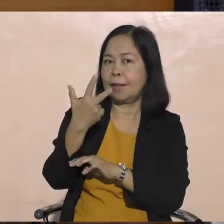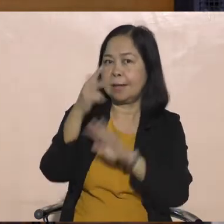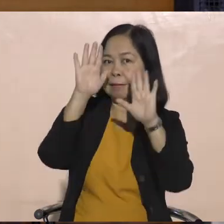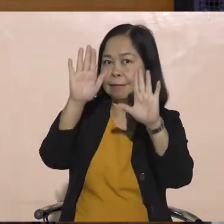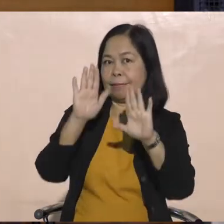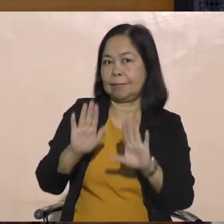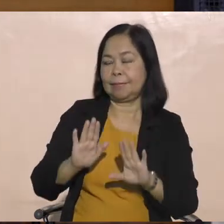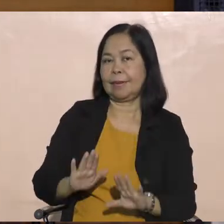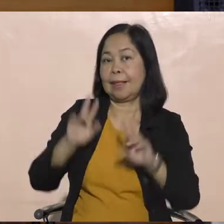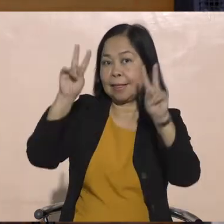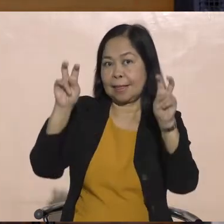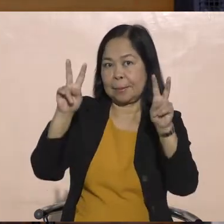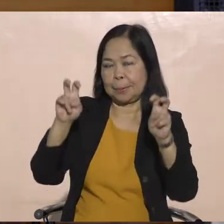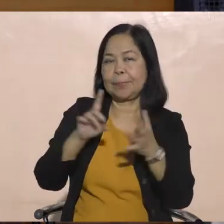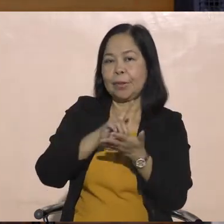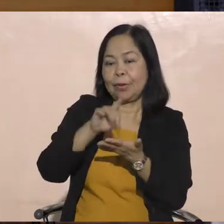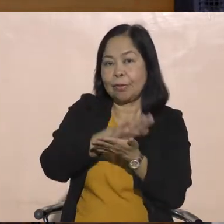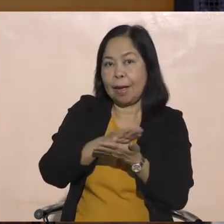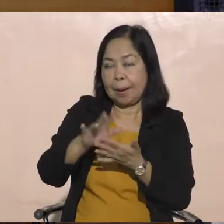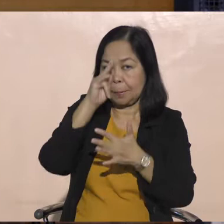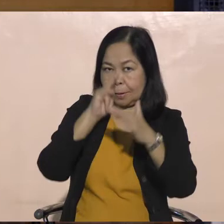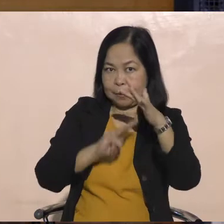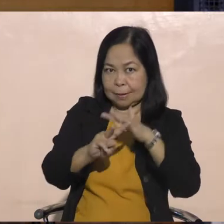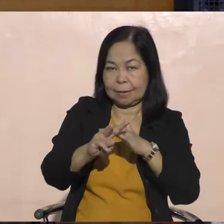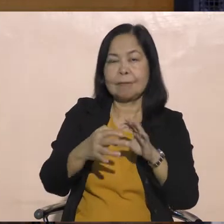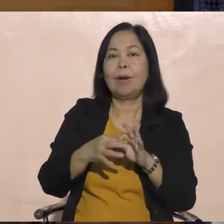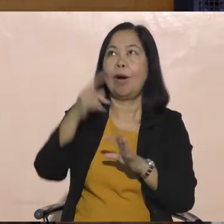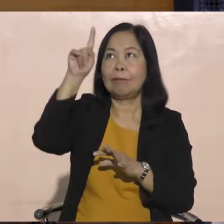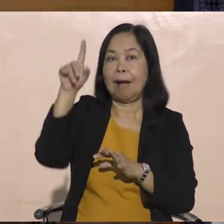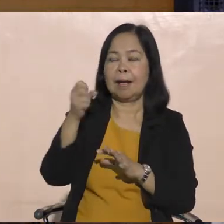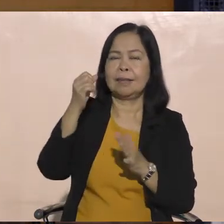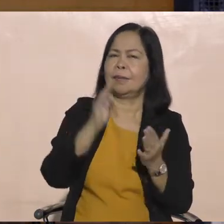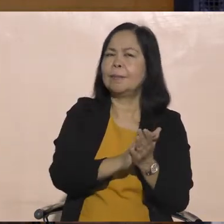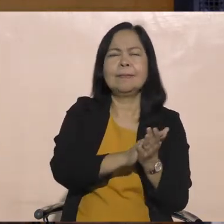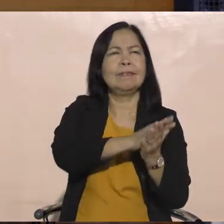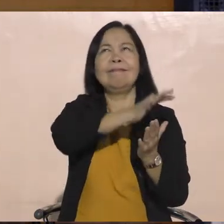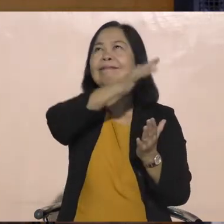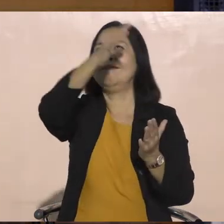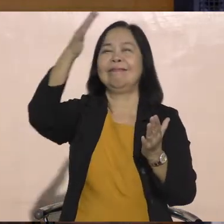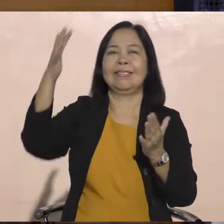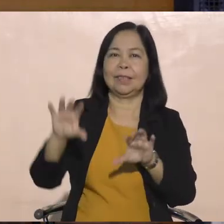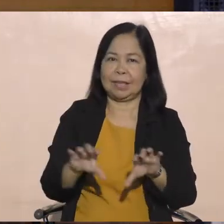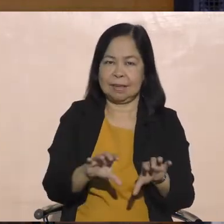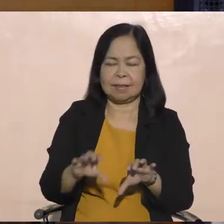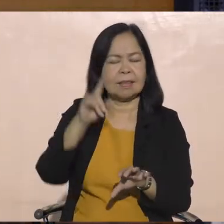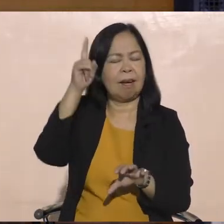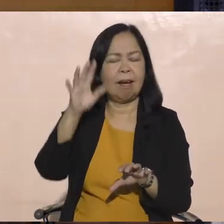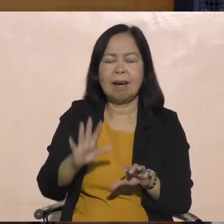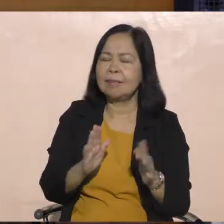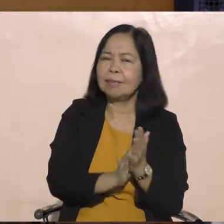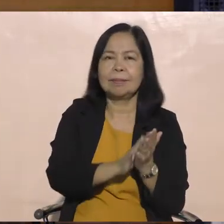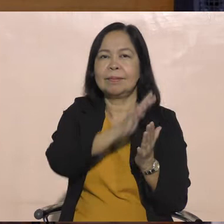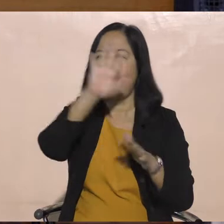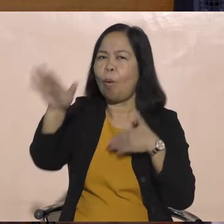already on our theme, the divine perspective of God's glorious deeds. God is